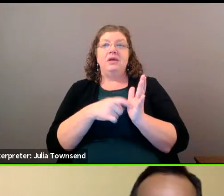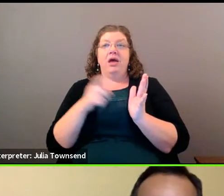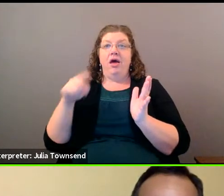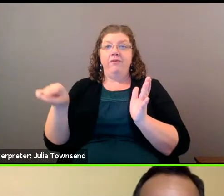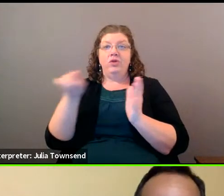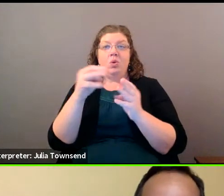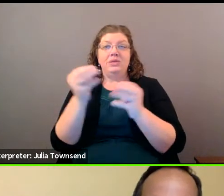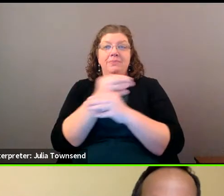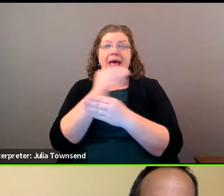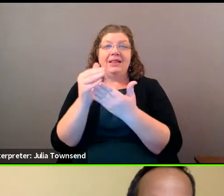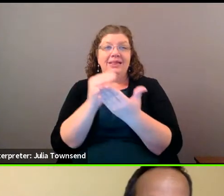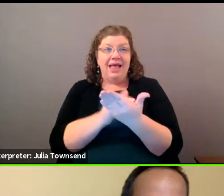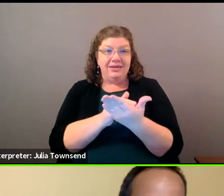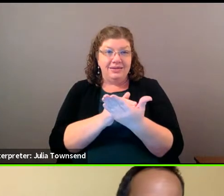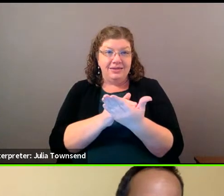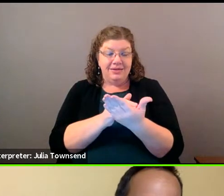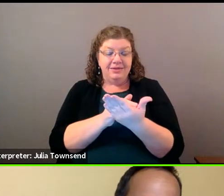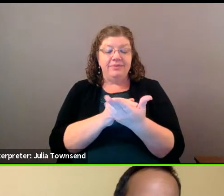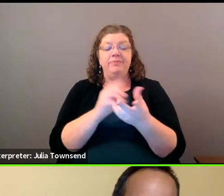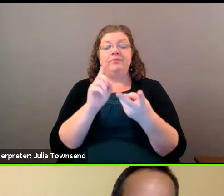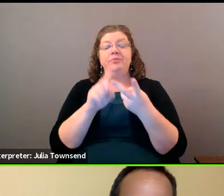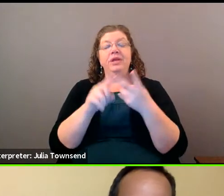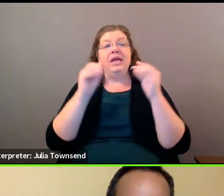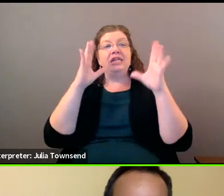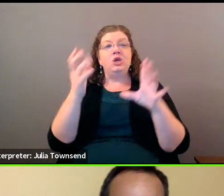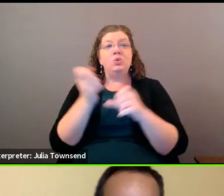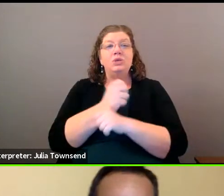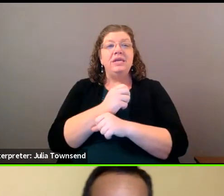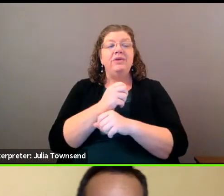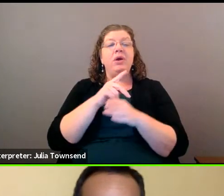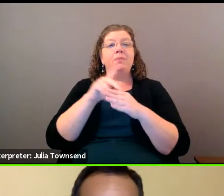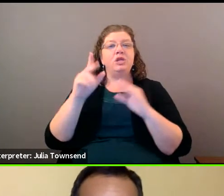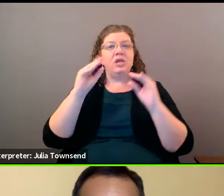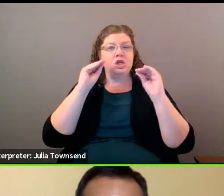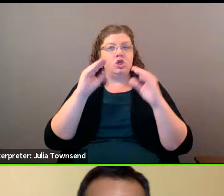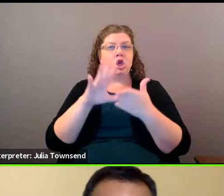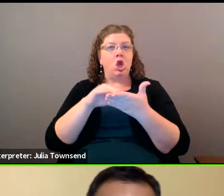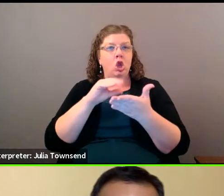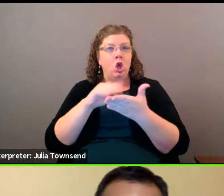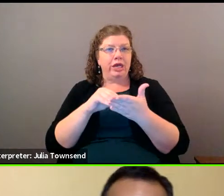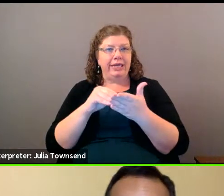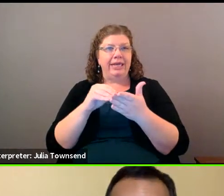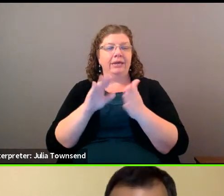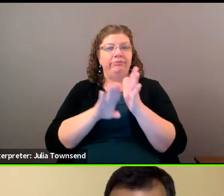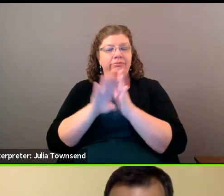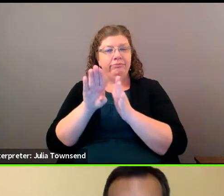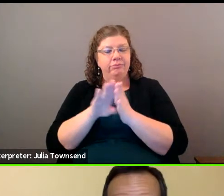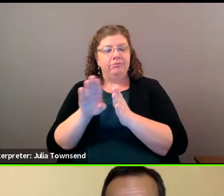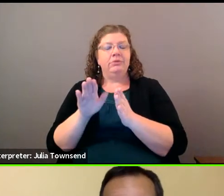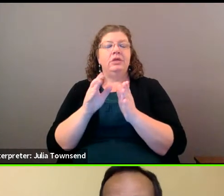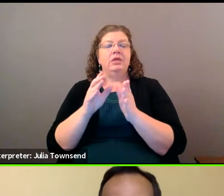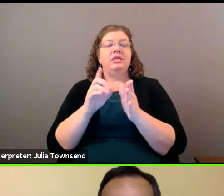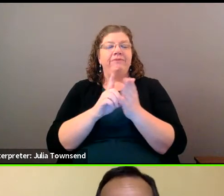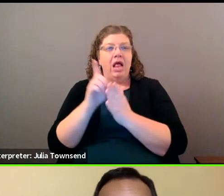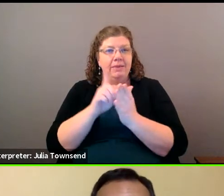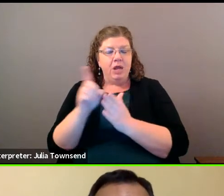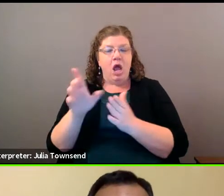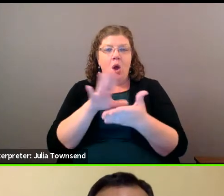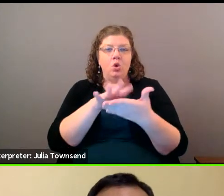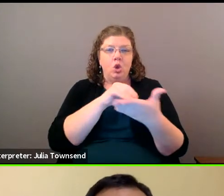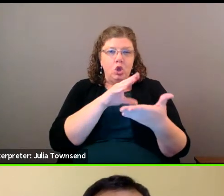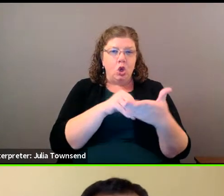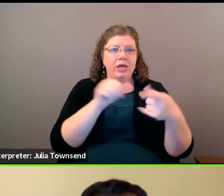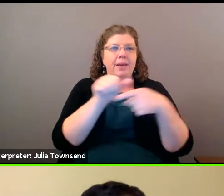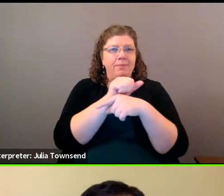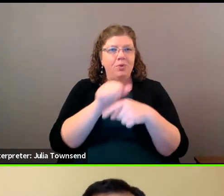math lessons. And teachers receive professional learning from illustrative mathematics facilitators on how to learn and practice these